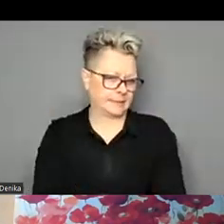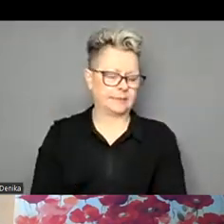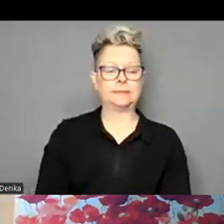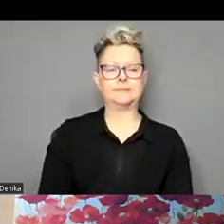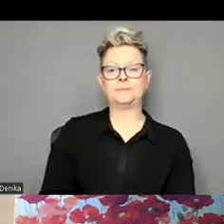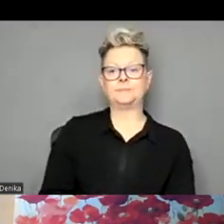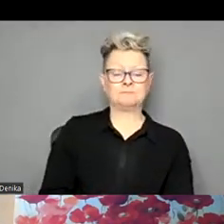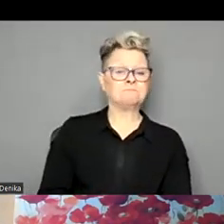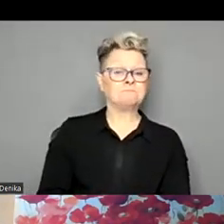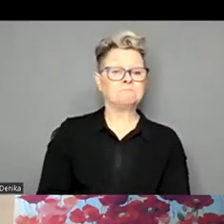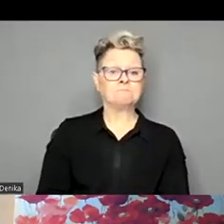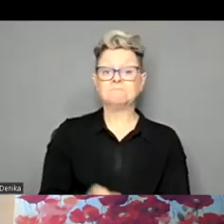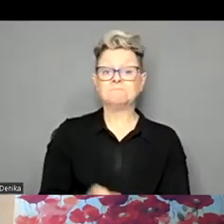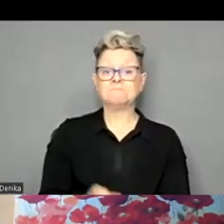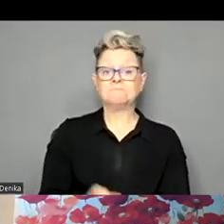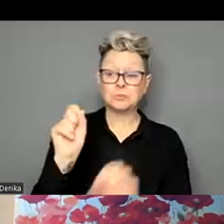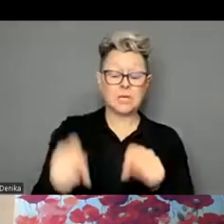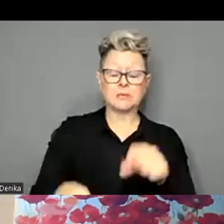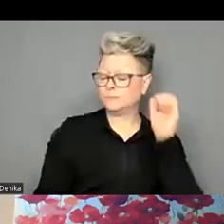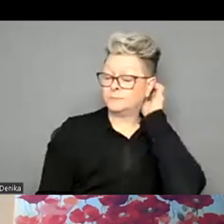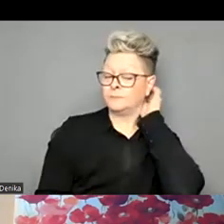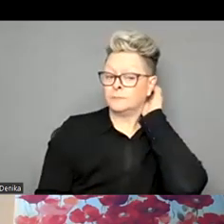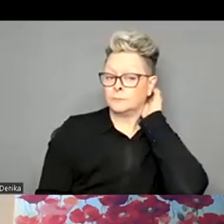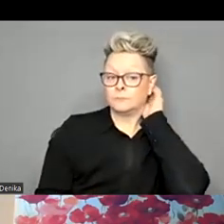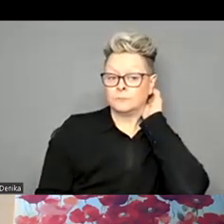But yeah, I mean, it absolutely is possible to do it on your own.